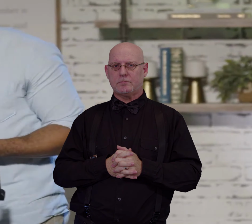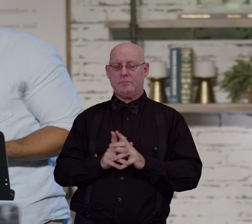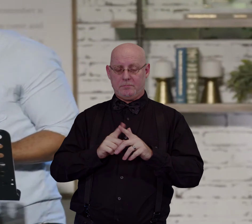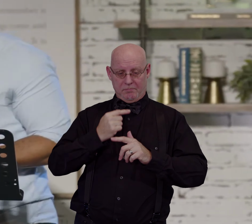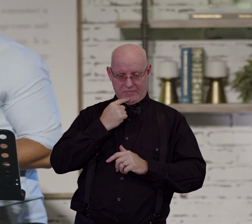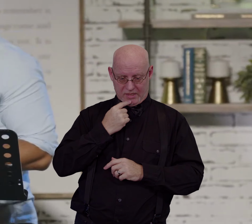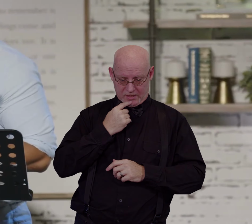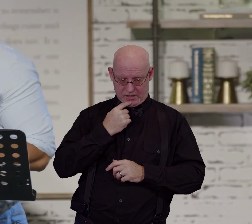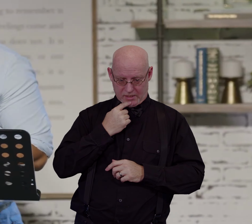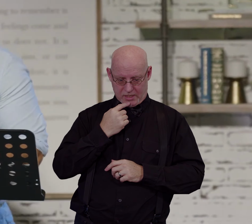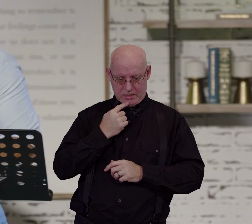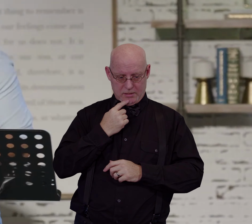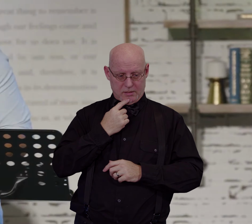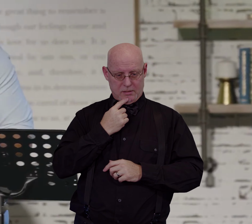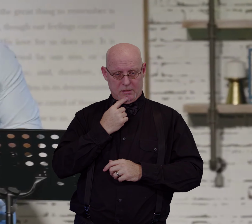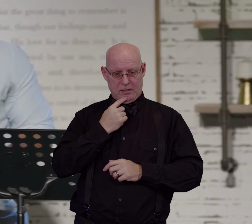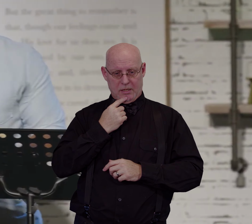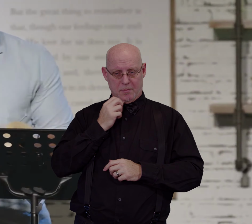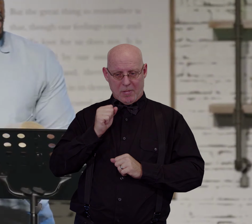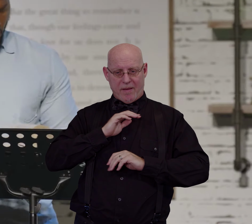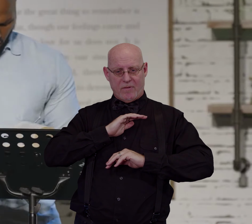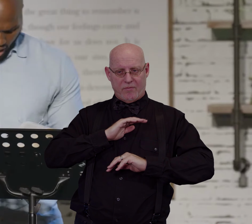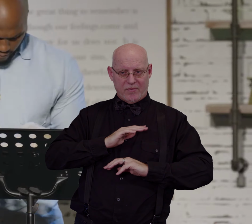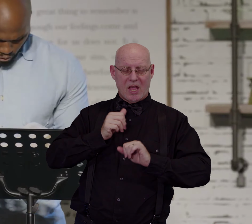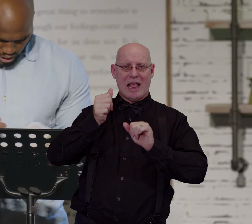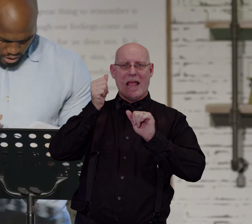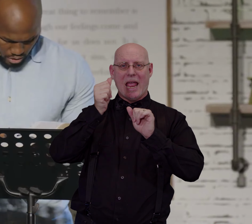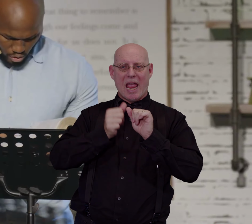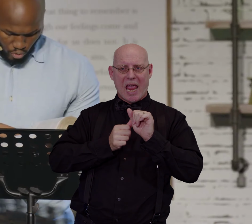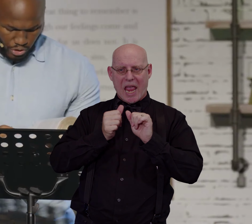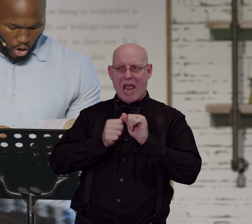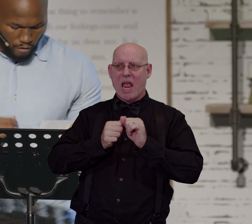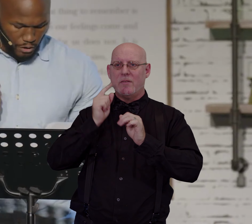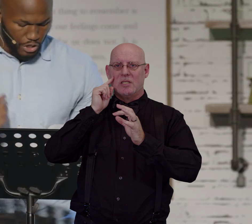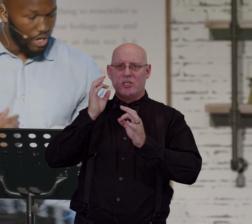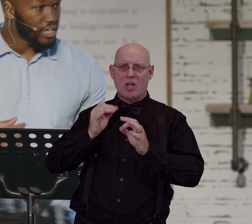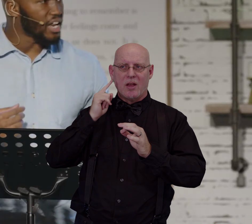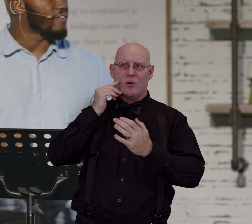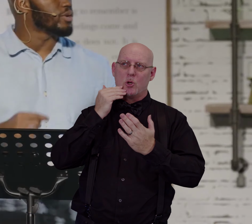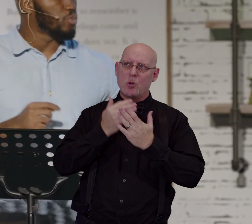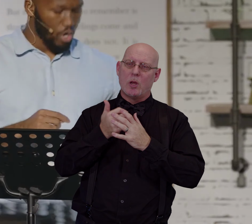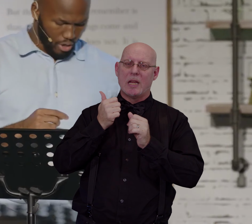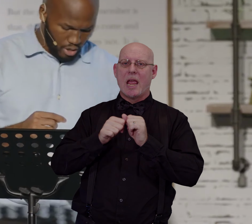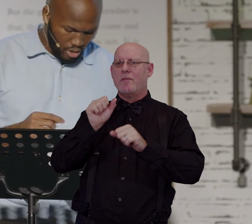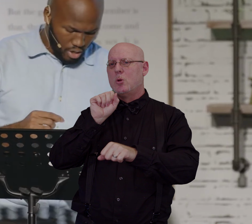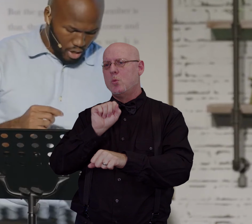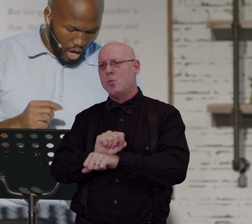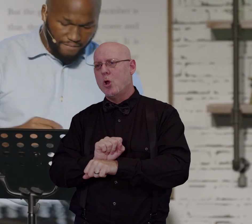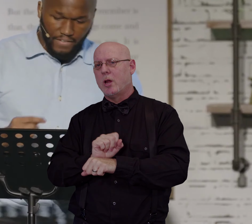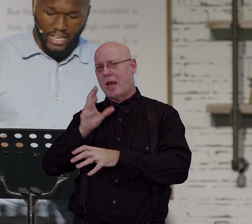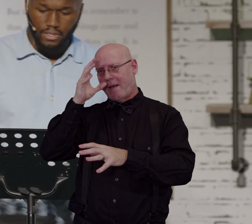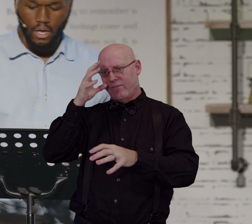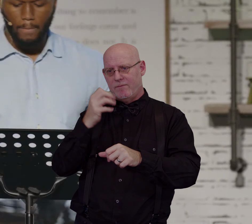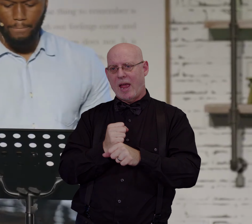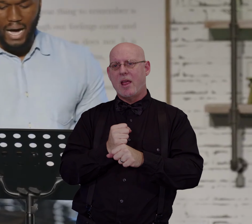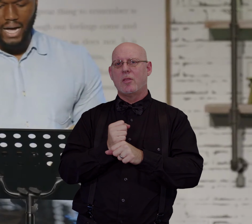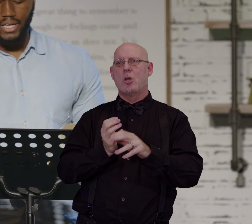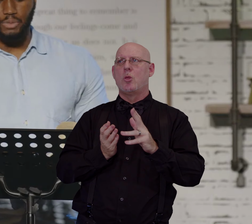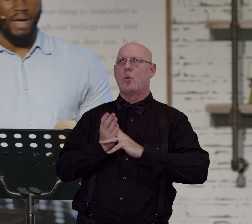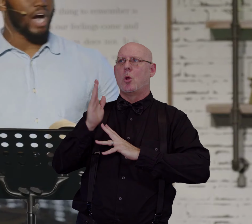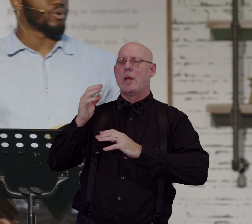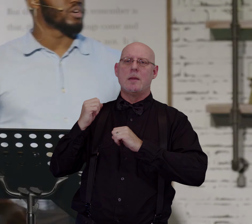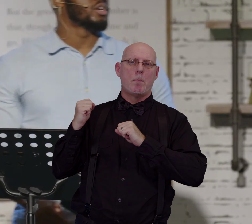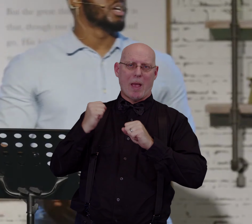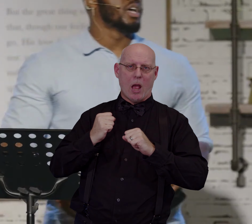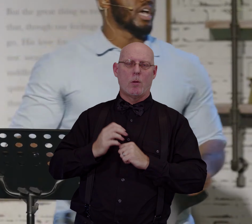And then he tells us that we may fulfill every resolve for good and every work of faith by